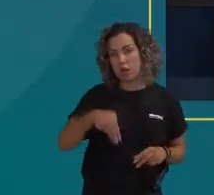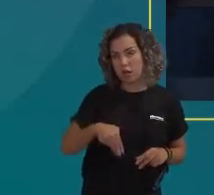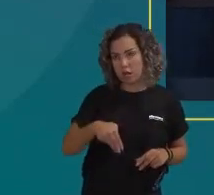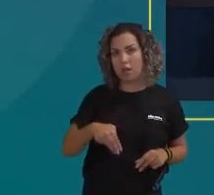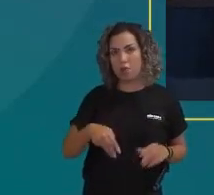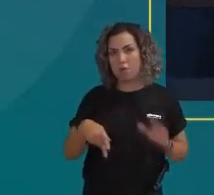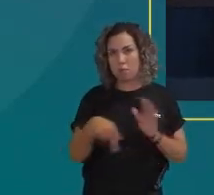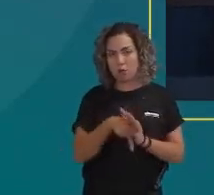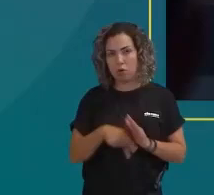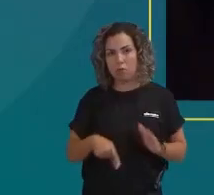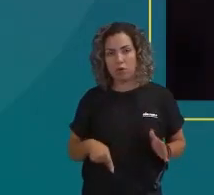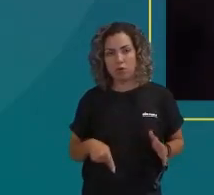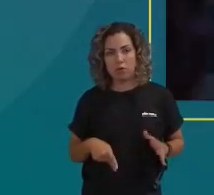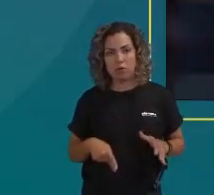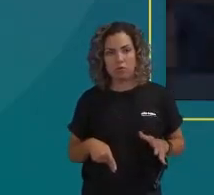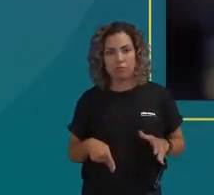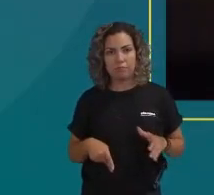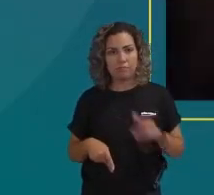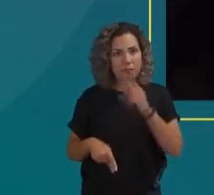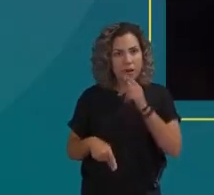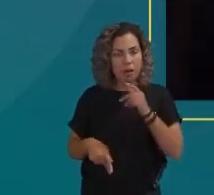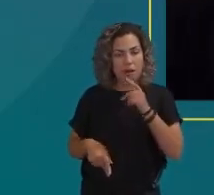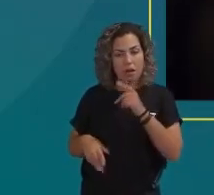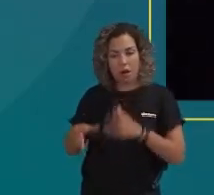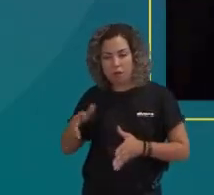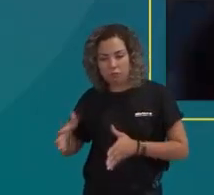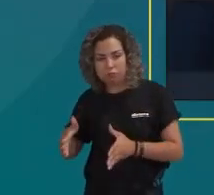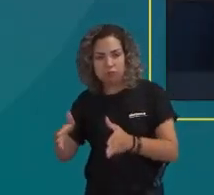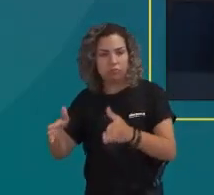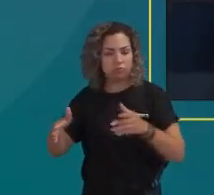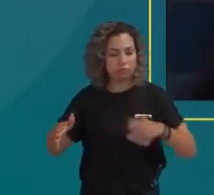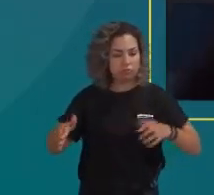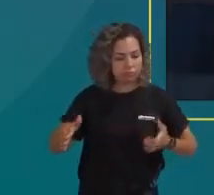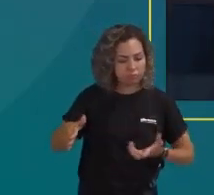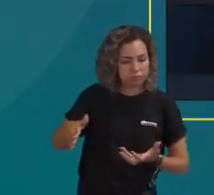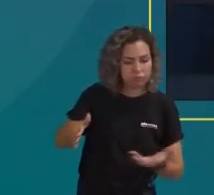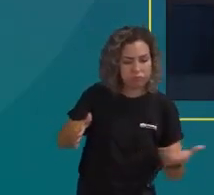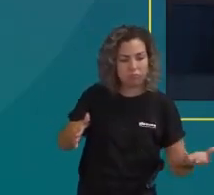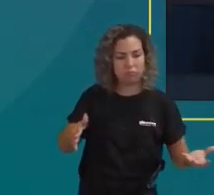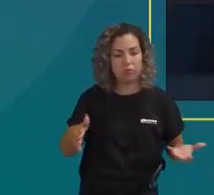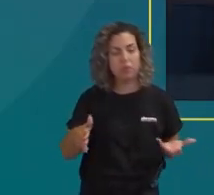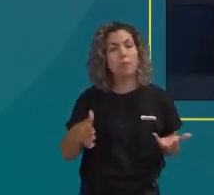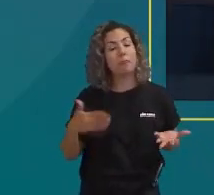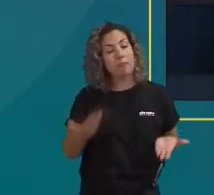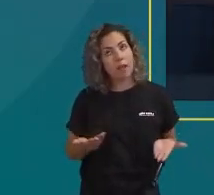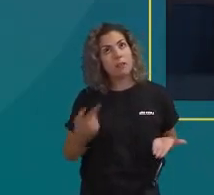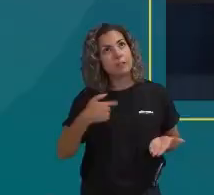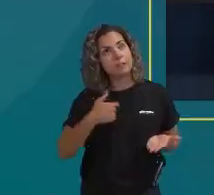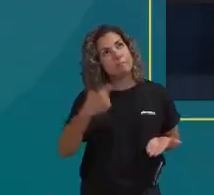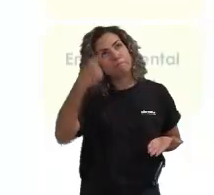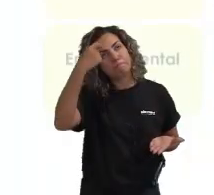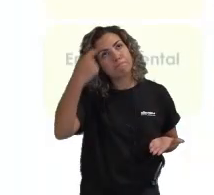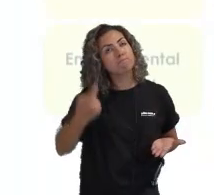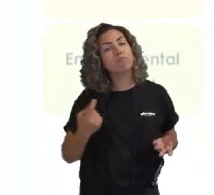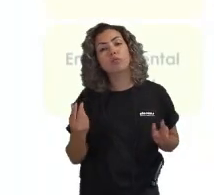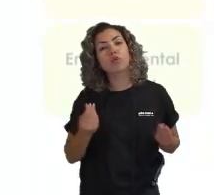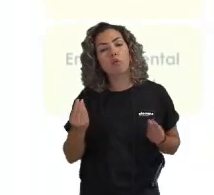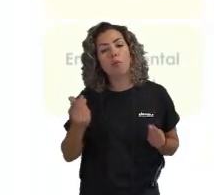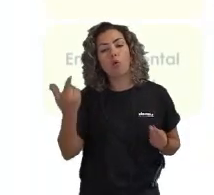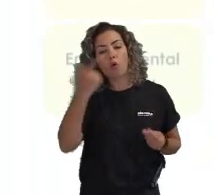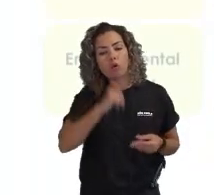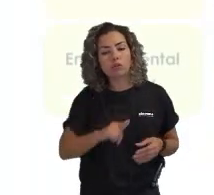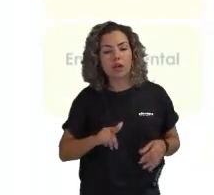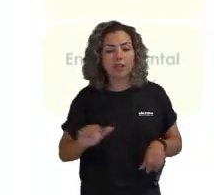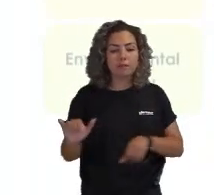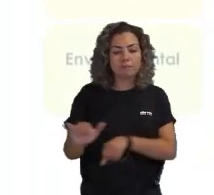In our city, we have found that the most important thing for us is that we have integrated development planning and